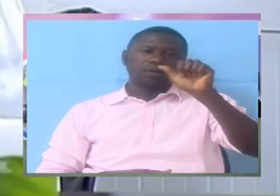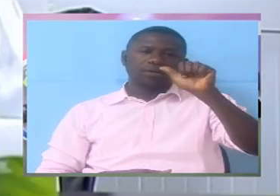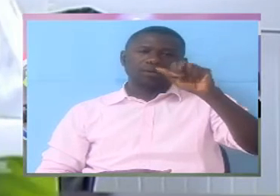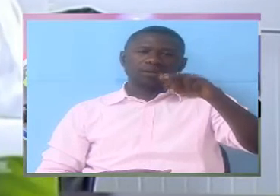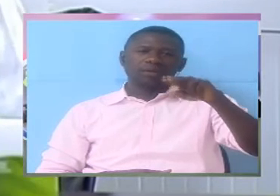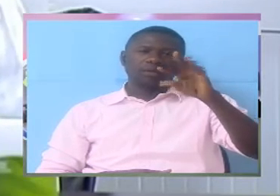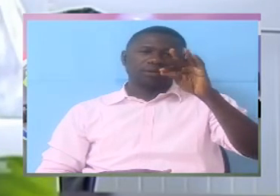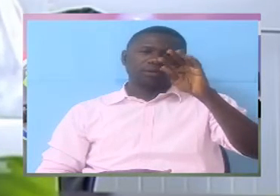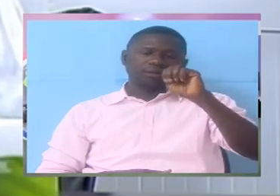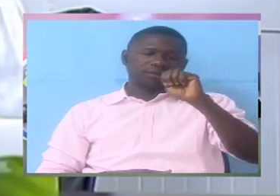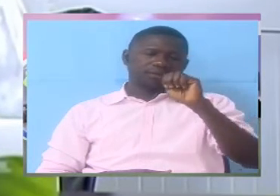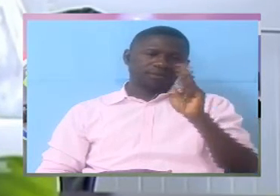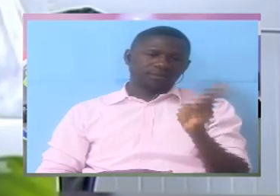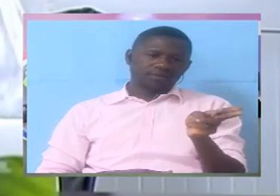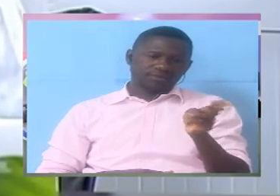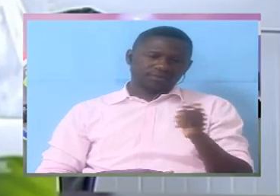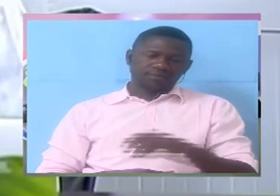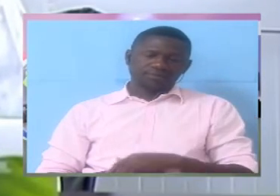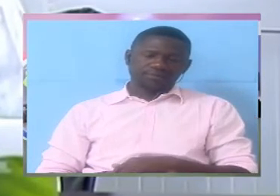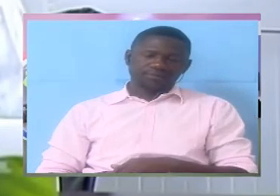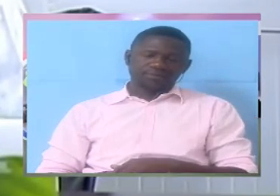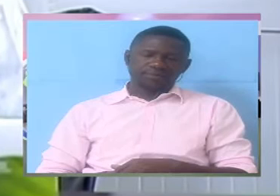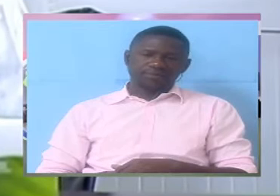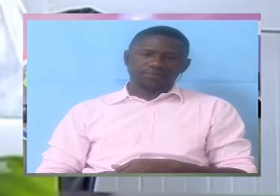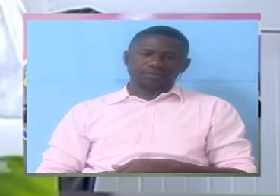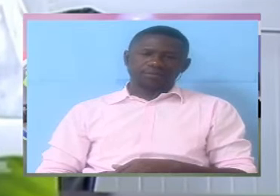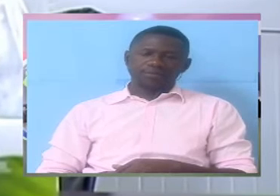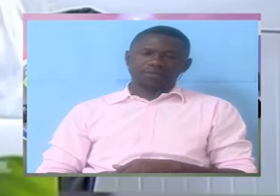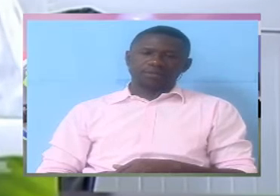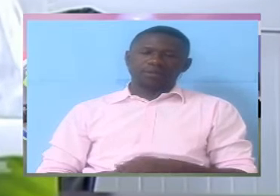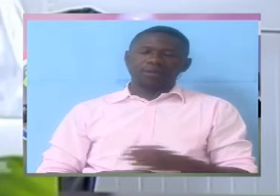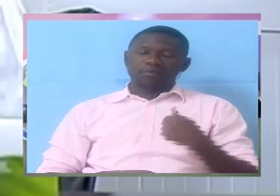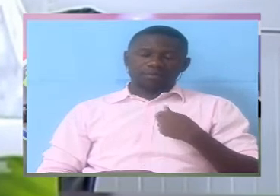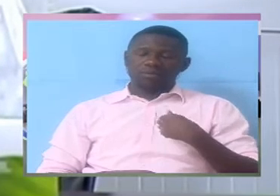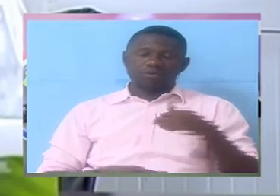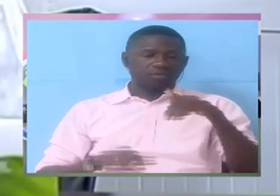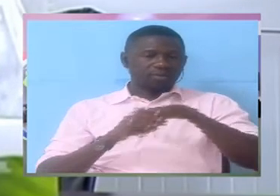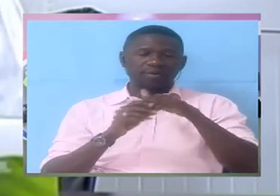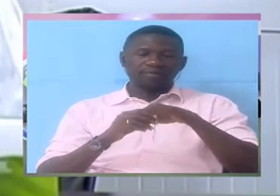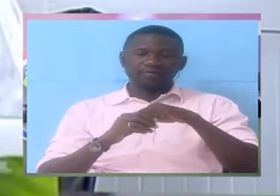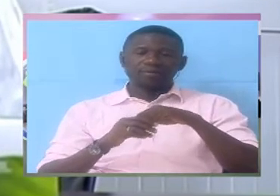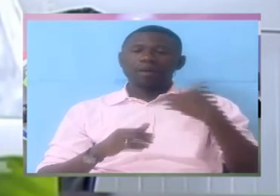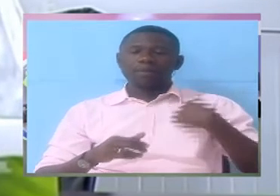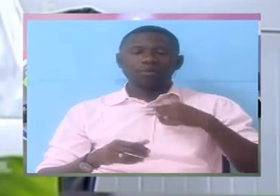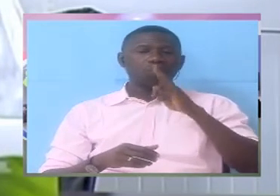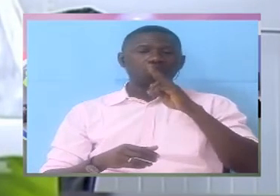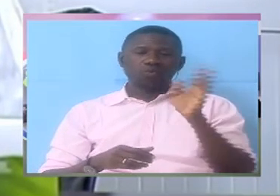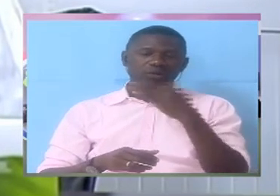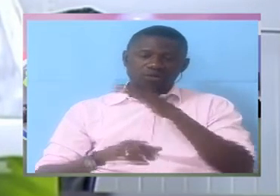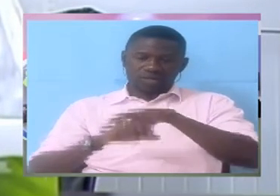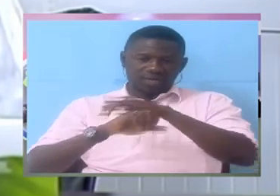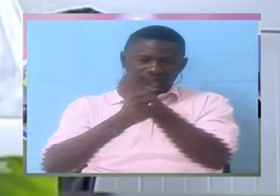I was not part of the arresting team, but on arrival,